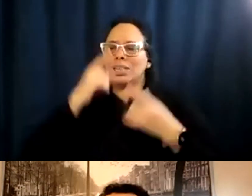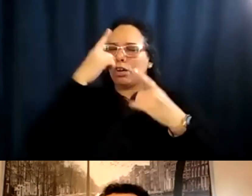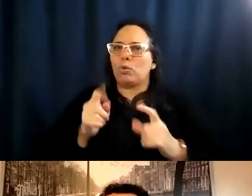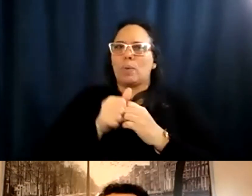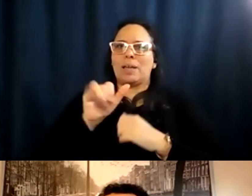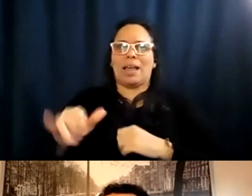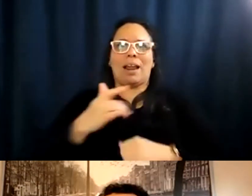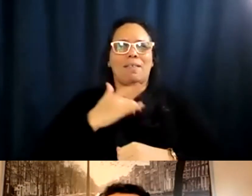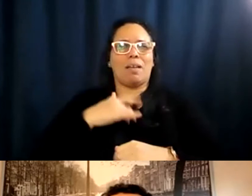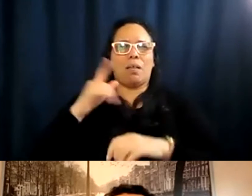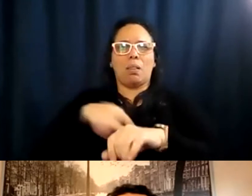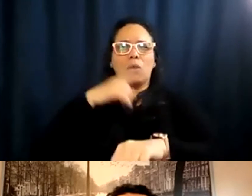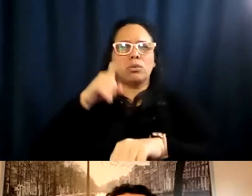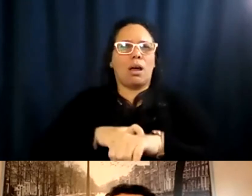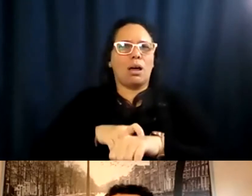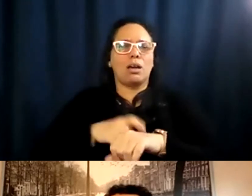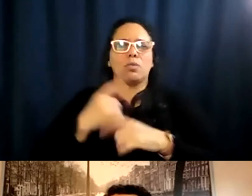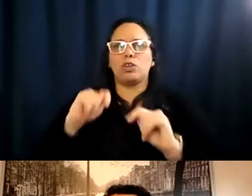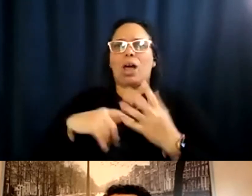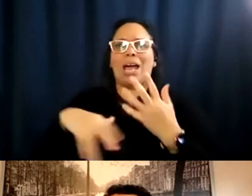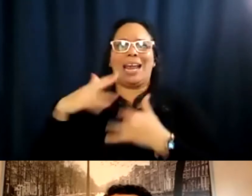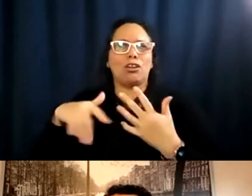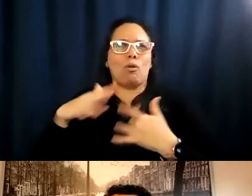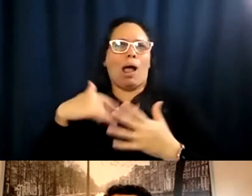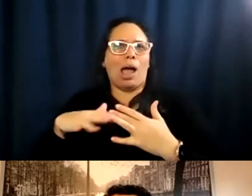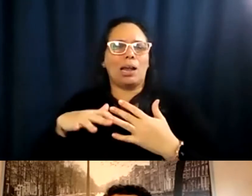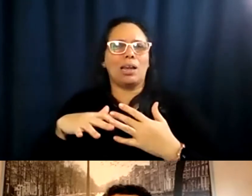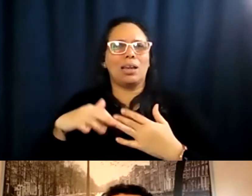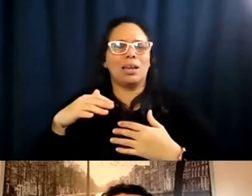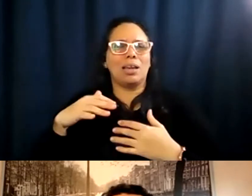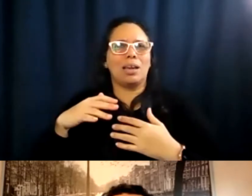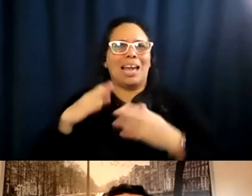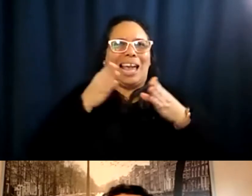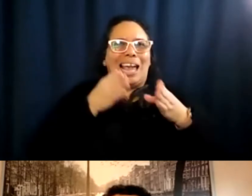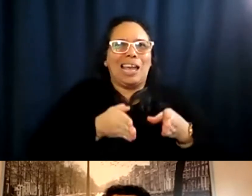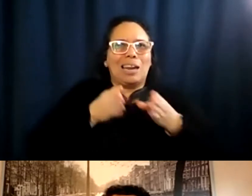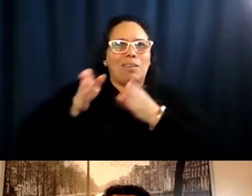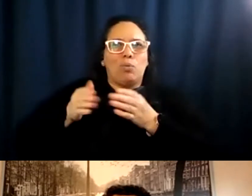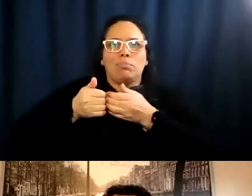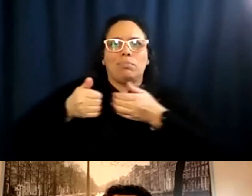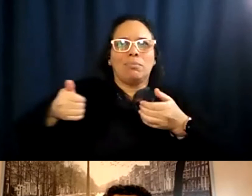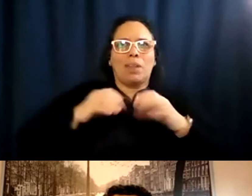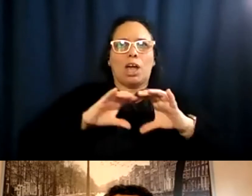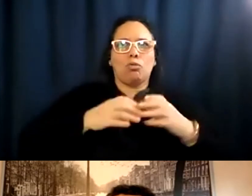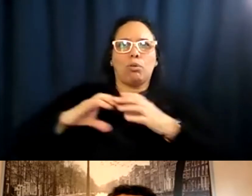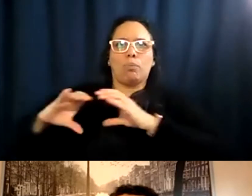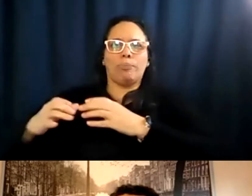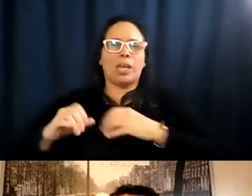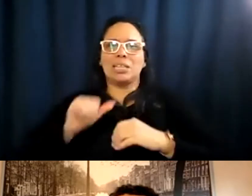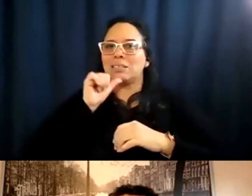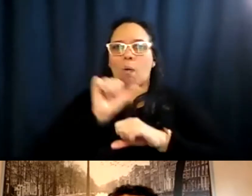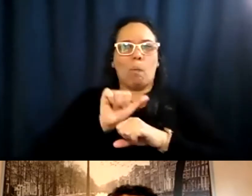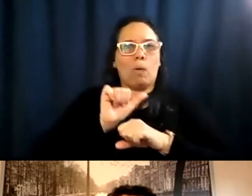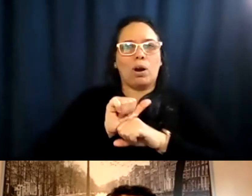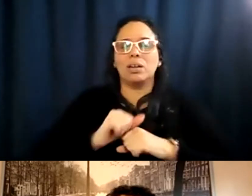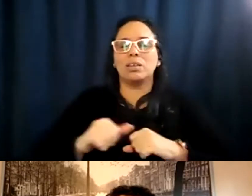so long we've tried to interact as like individual people or individual groups in this world, and it hasn't worked. And so I feel like she